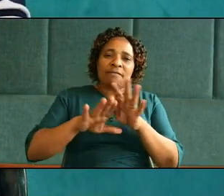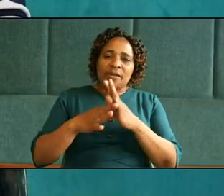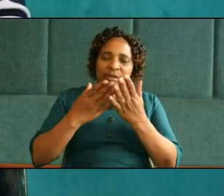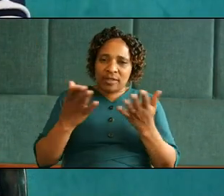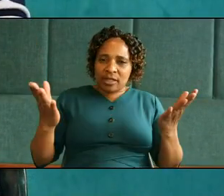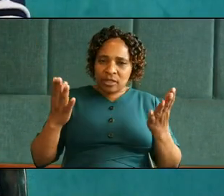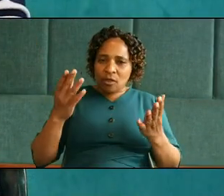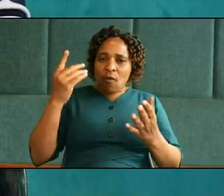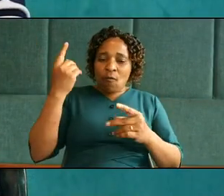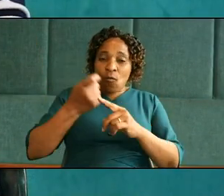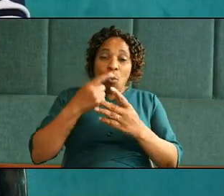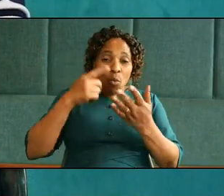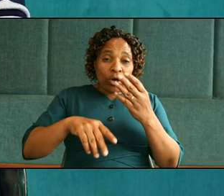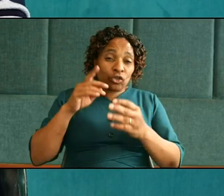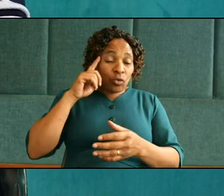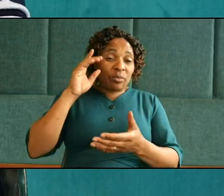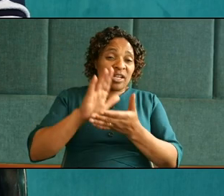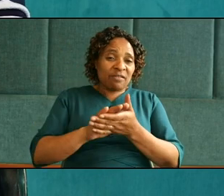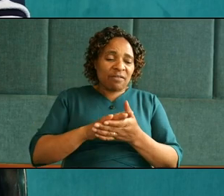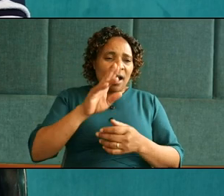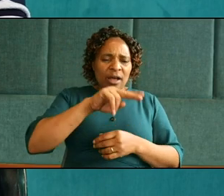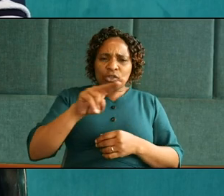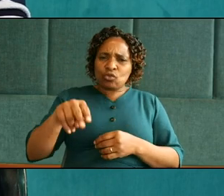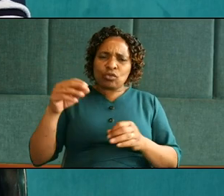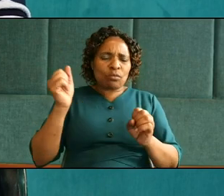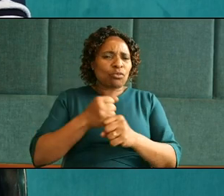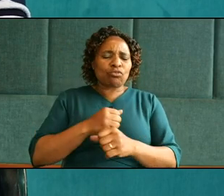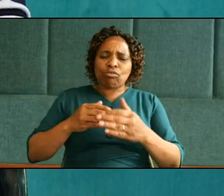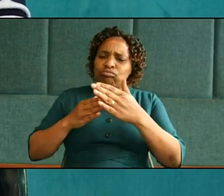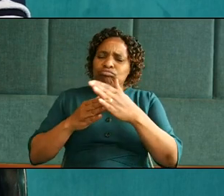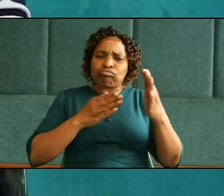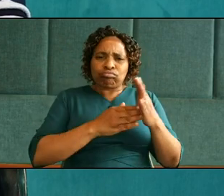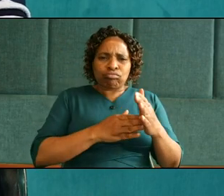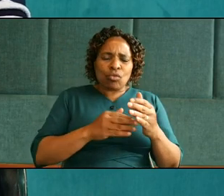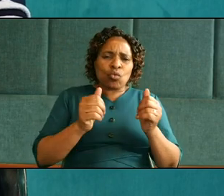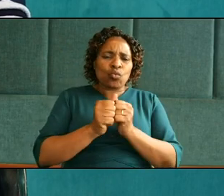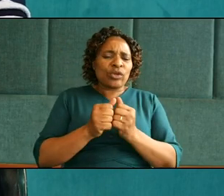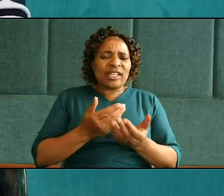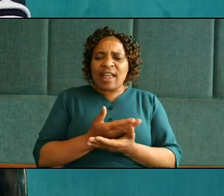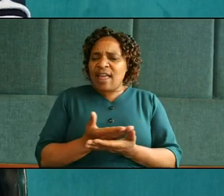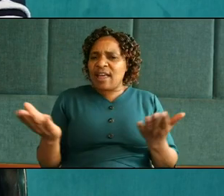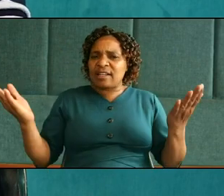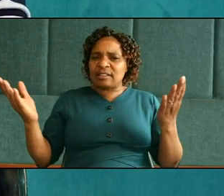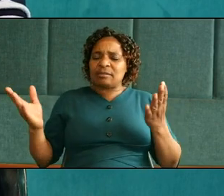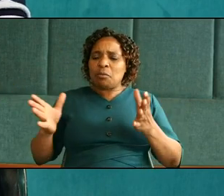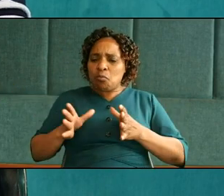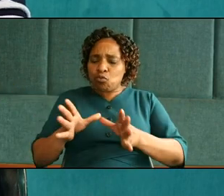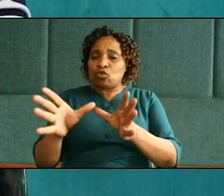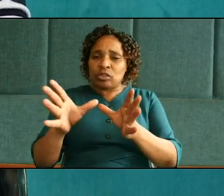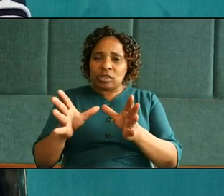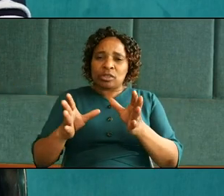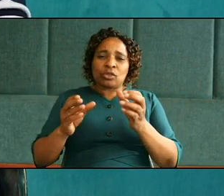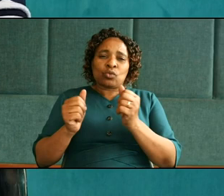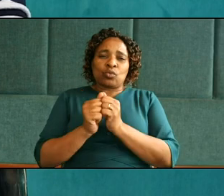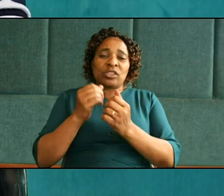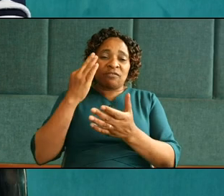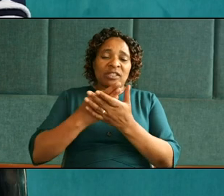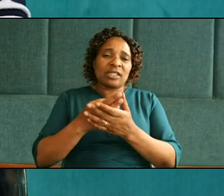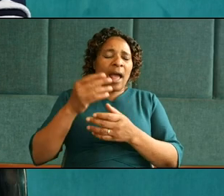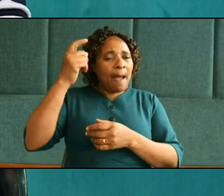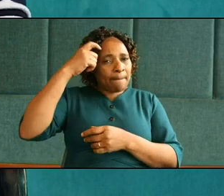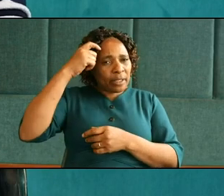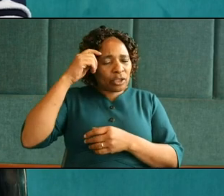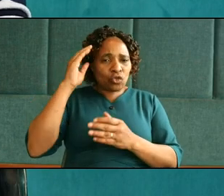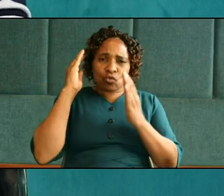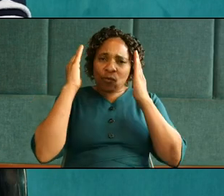what you believe, an attitude that isn't blocked by obstacles and pushed forward with faith, the ability to focus